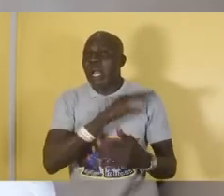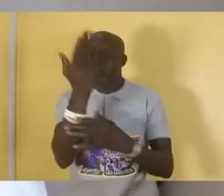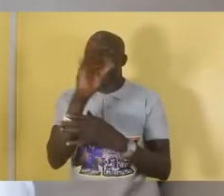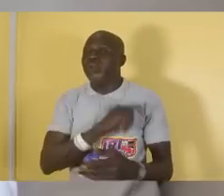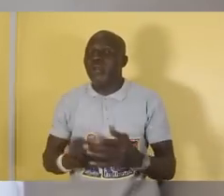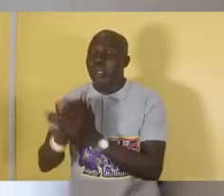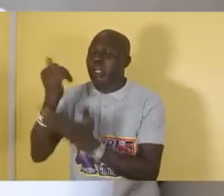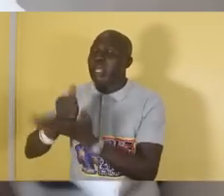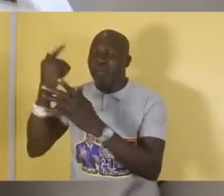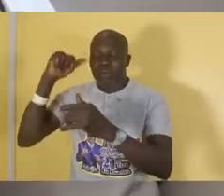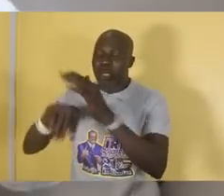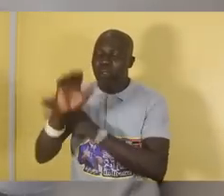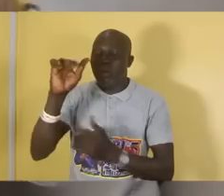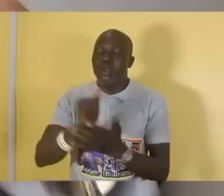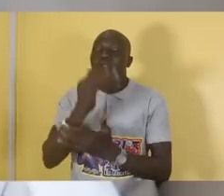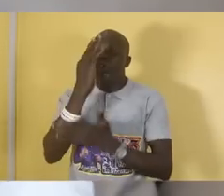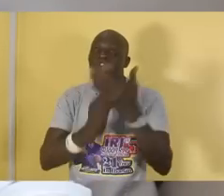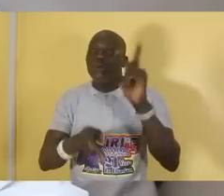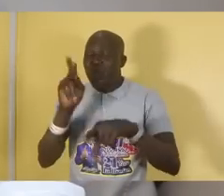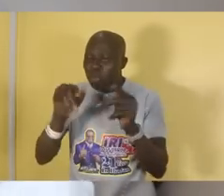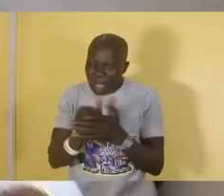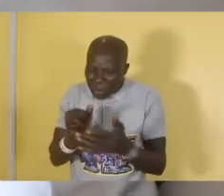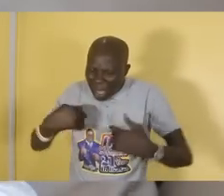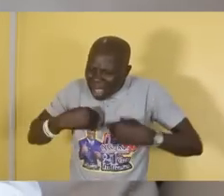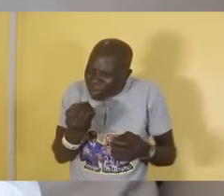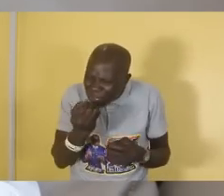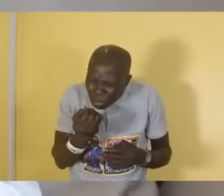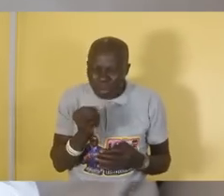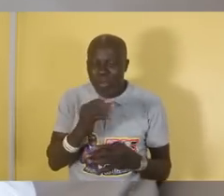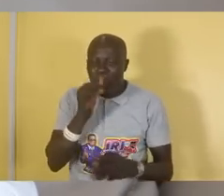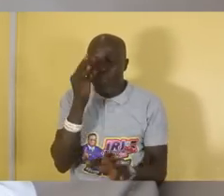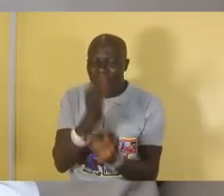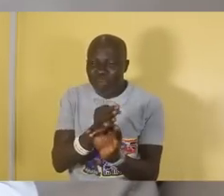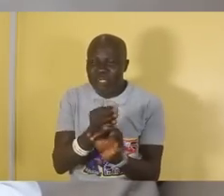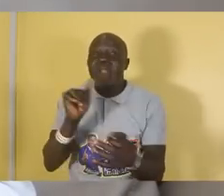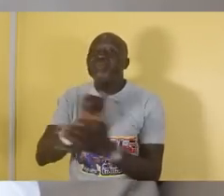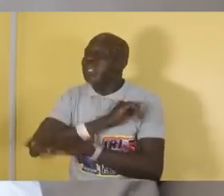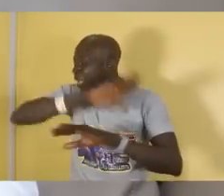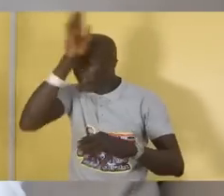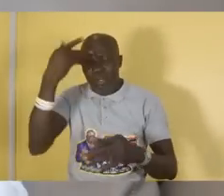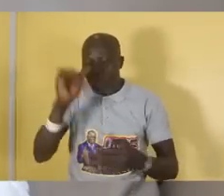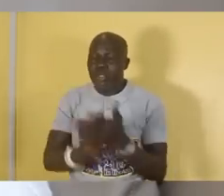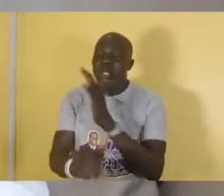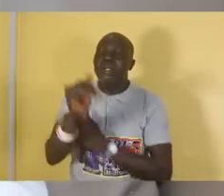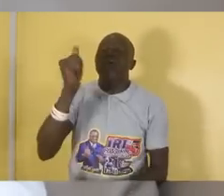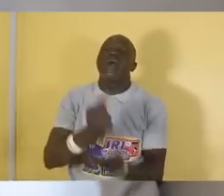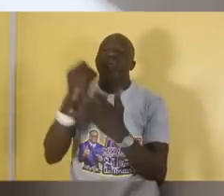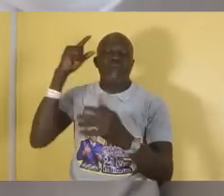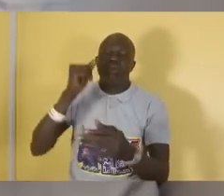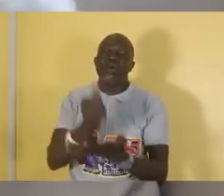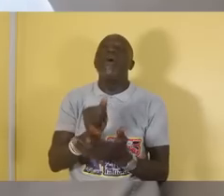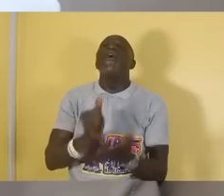The air lies on God's hand. There are some people, they have little food. They don't know that the air lies on